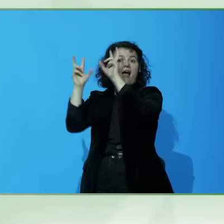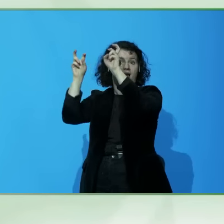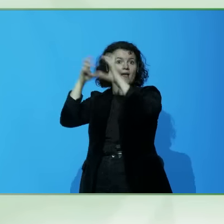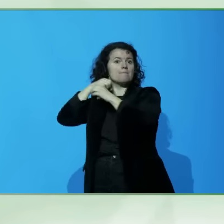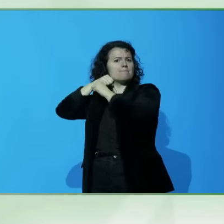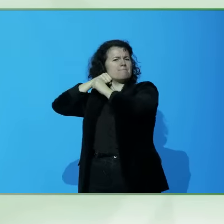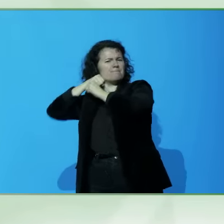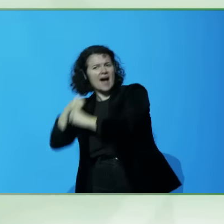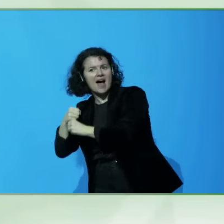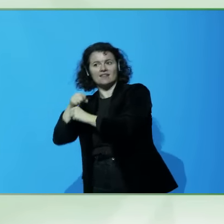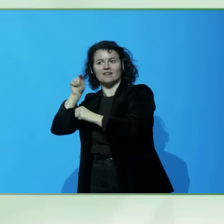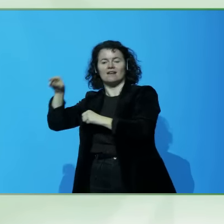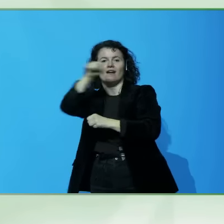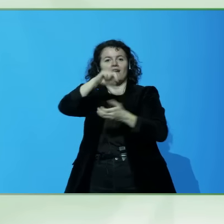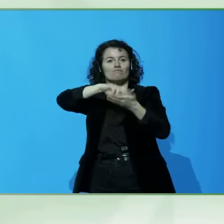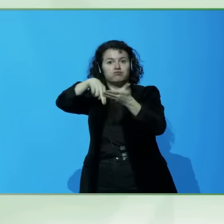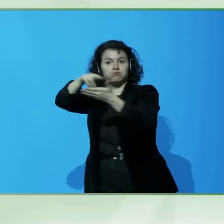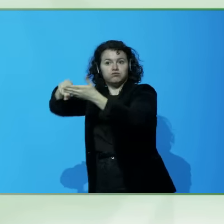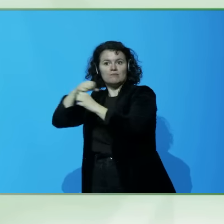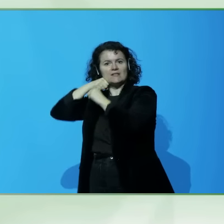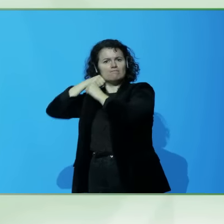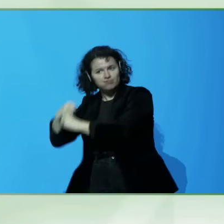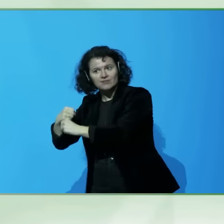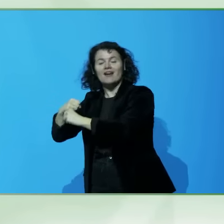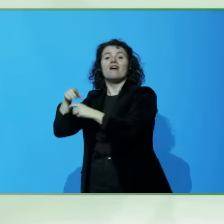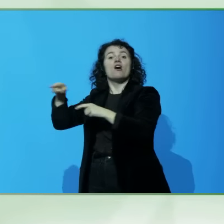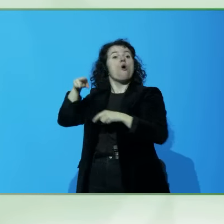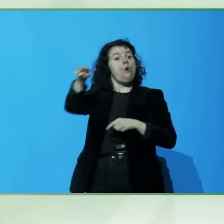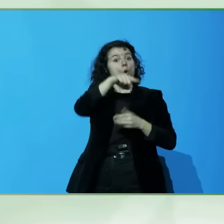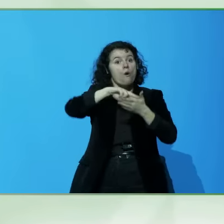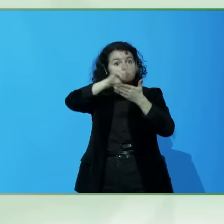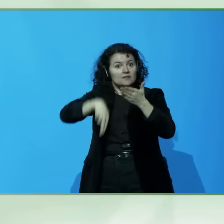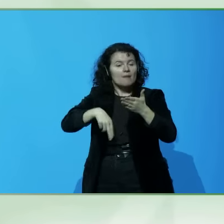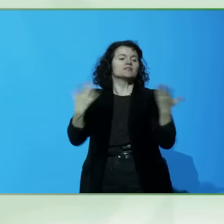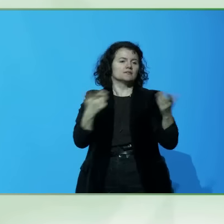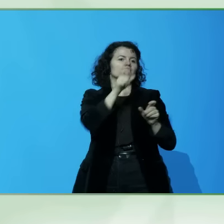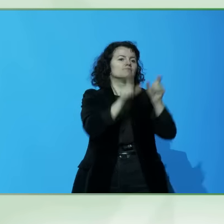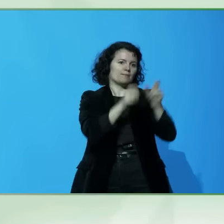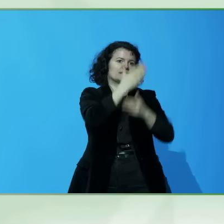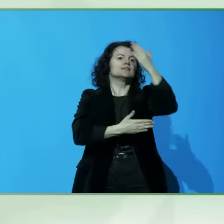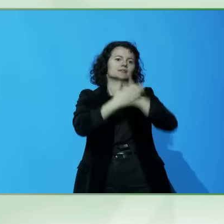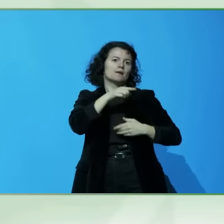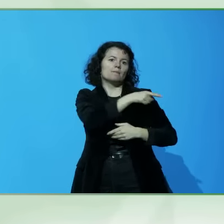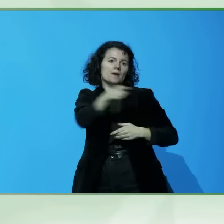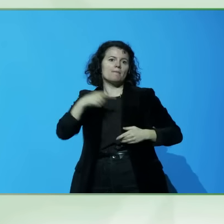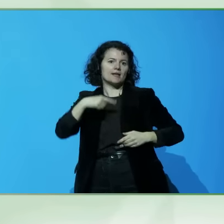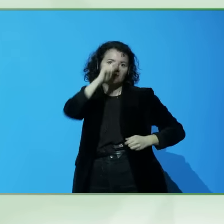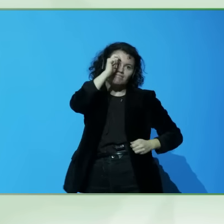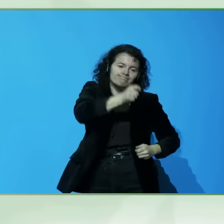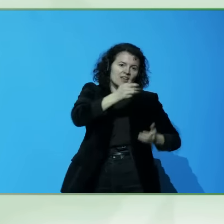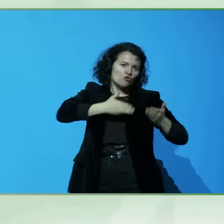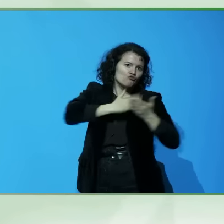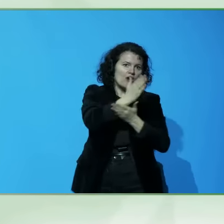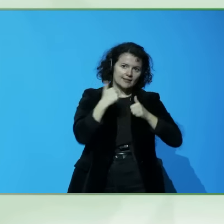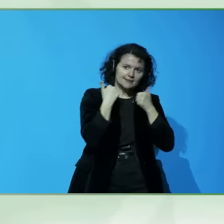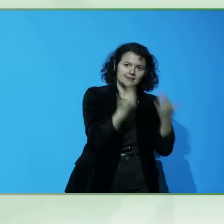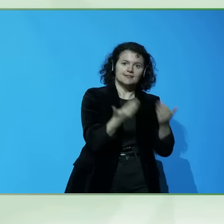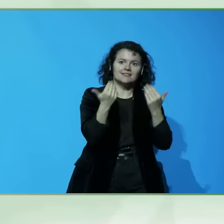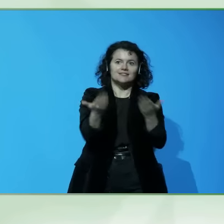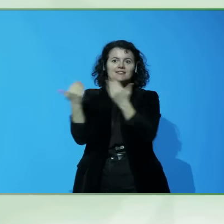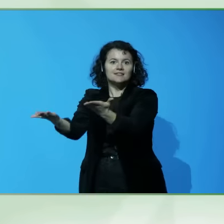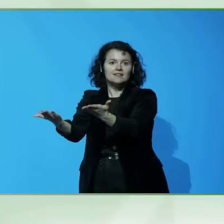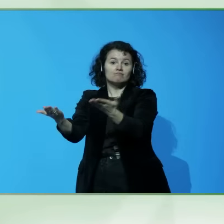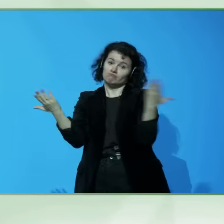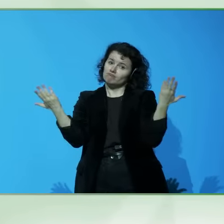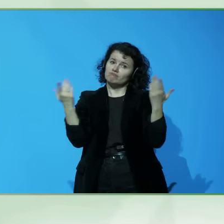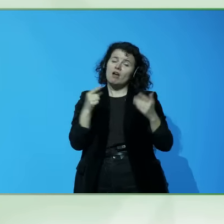for the rights of people with disabilities and provides countries with concrete framework for living up to those rights every day.